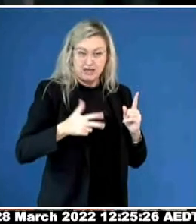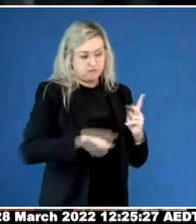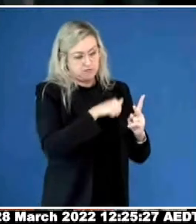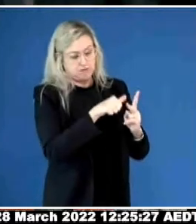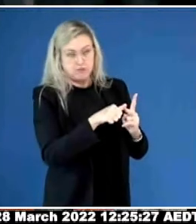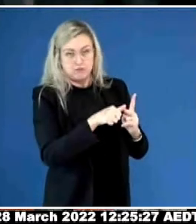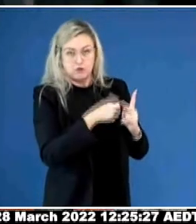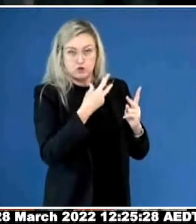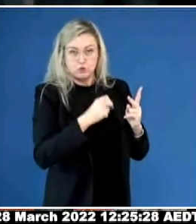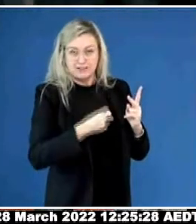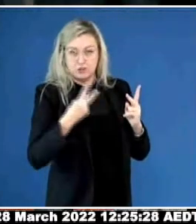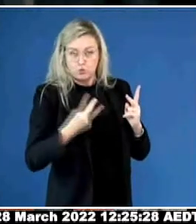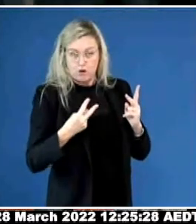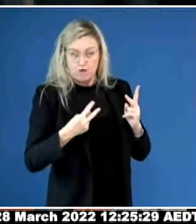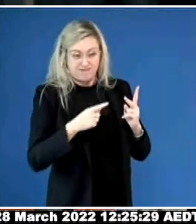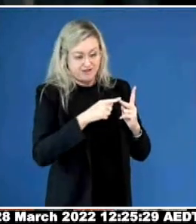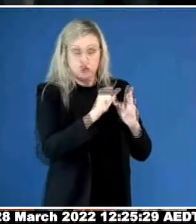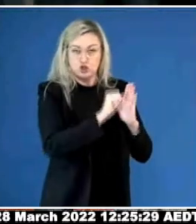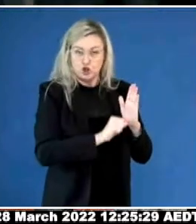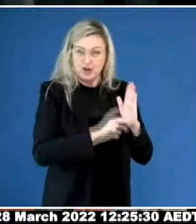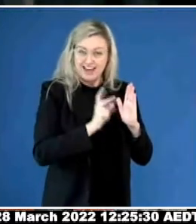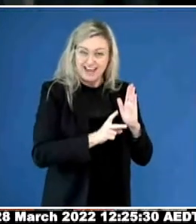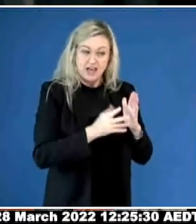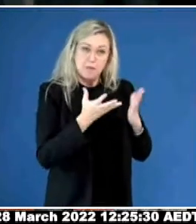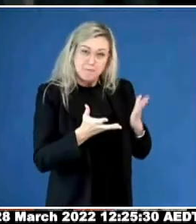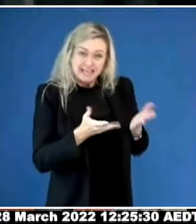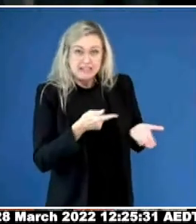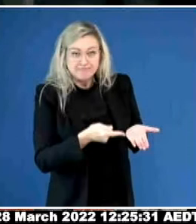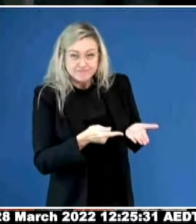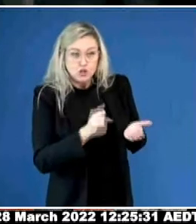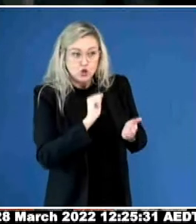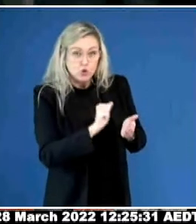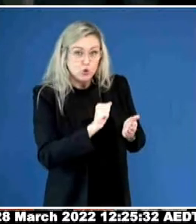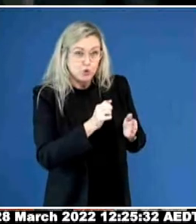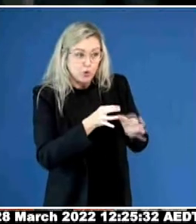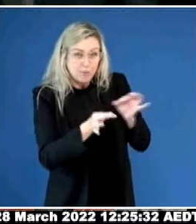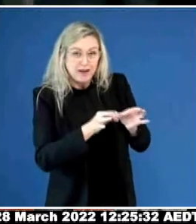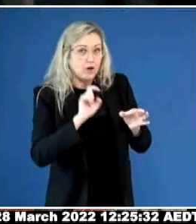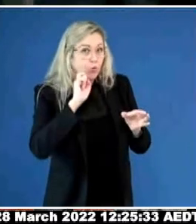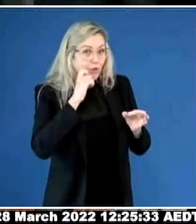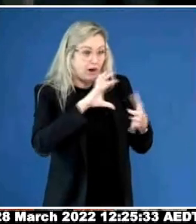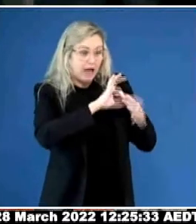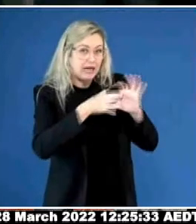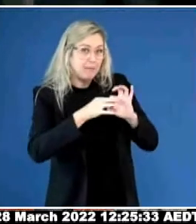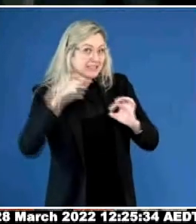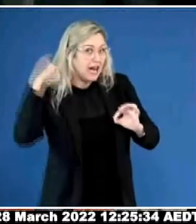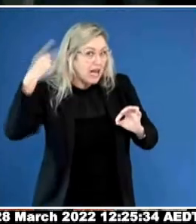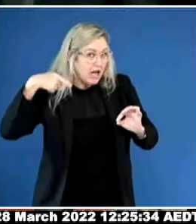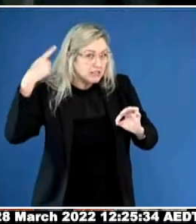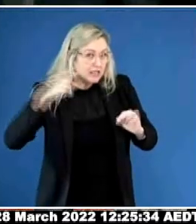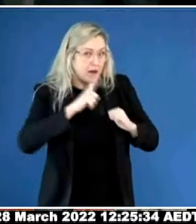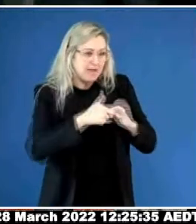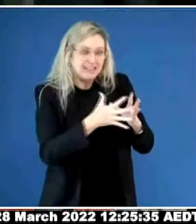you were not going to the London Paralympics, which was something that you really wanted to do. And in 2012, that signalled